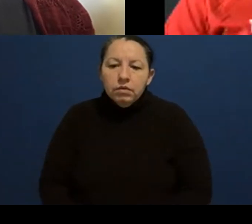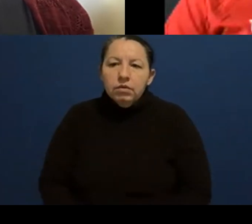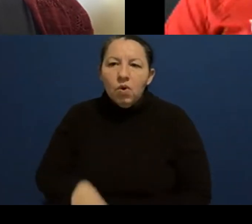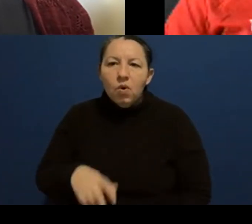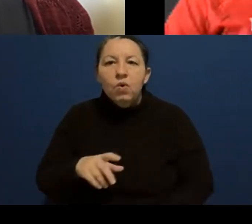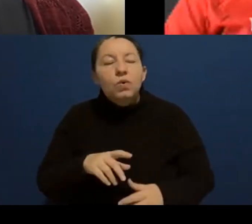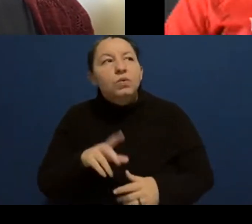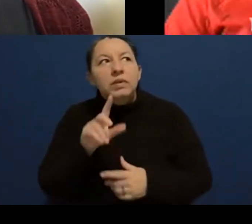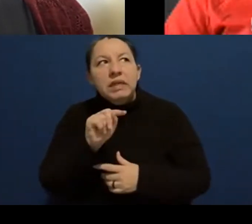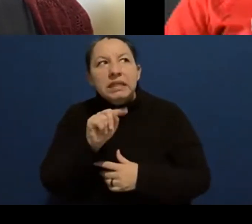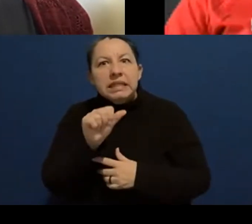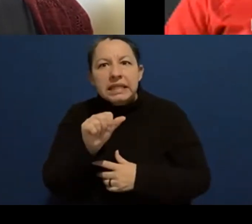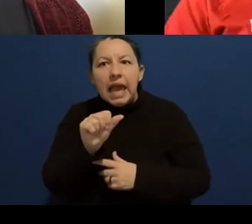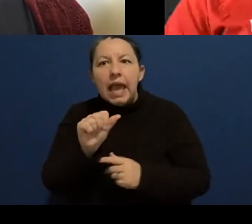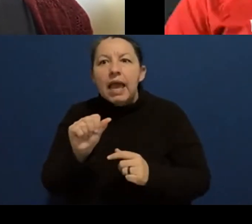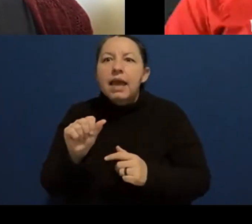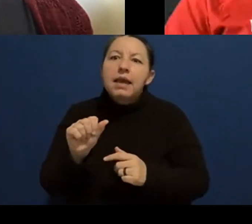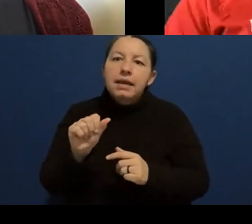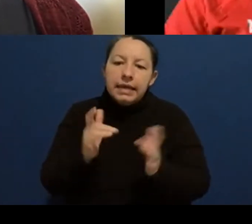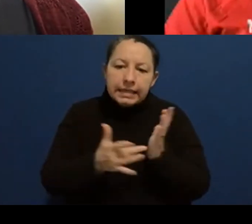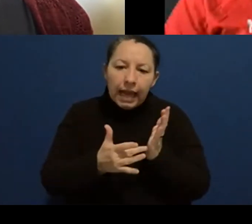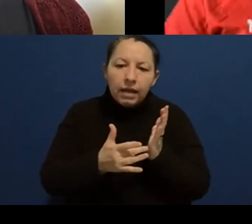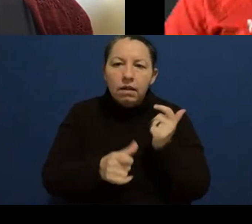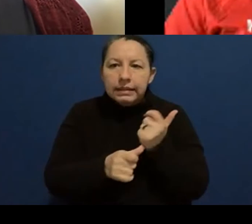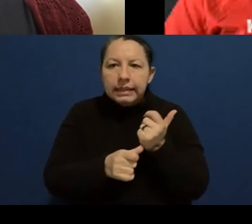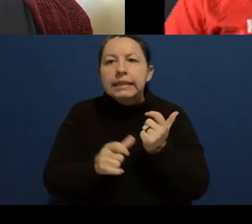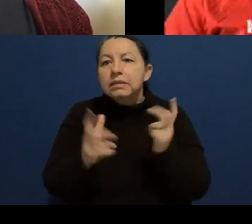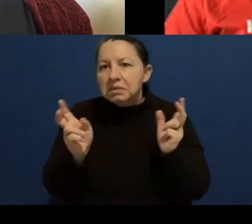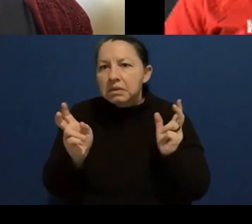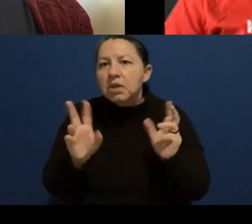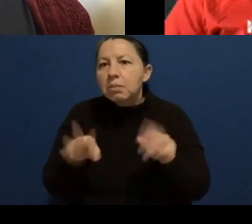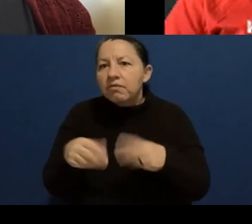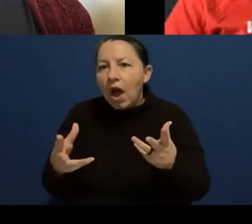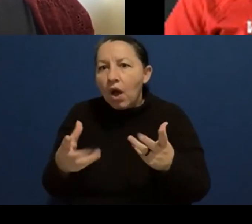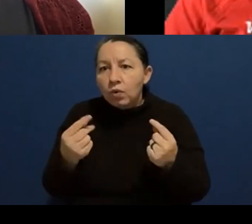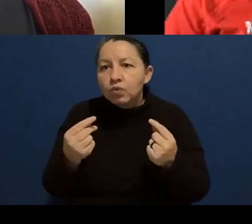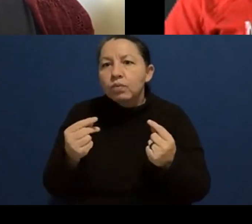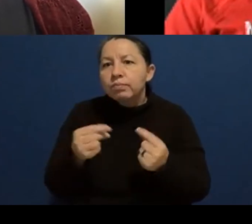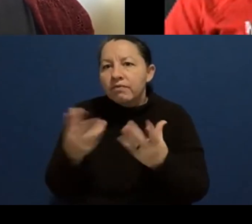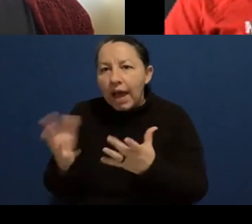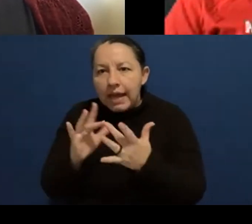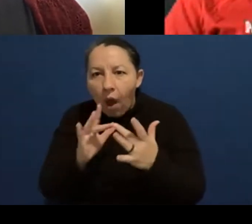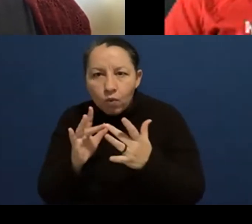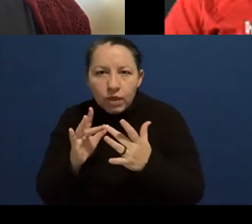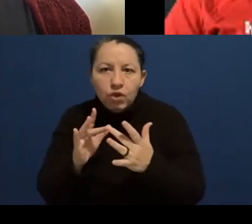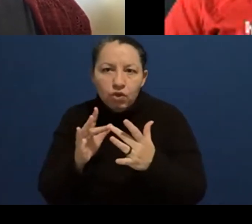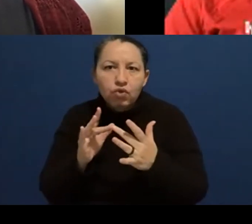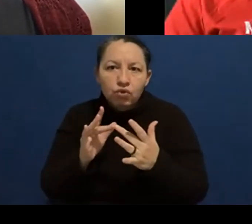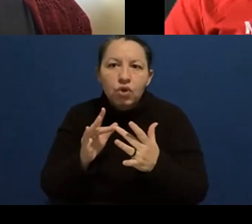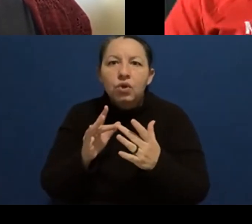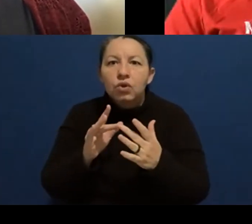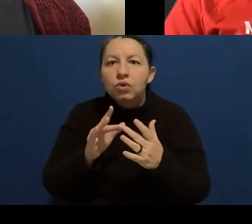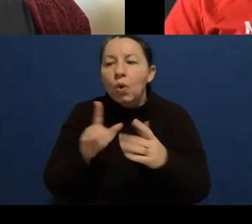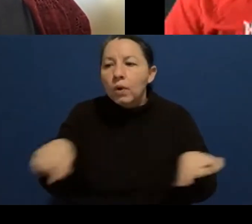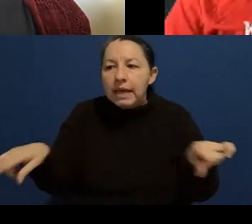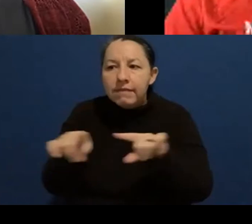giving the street outreach programs in Anchorage the tools to connect culturally is